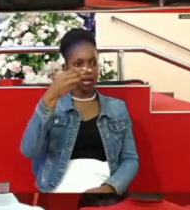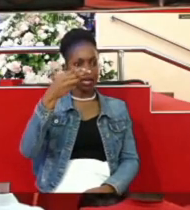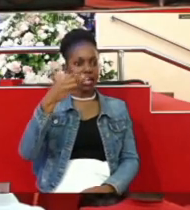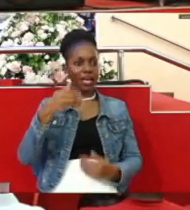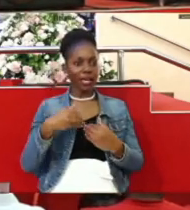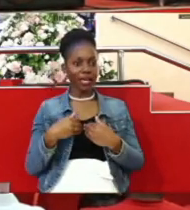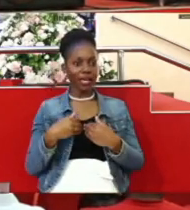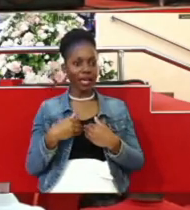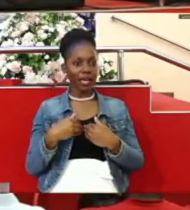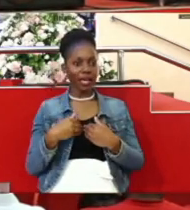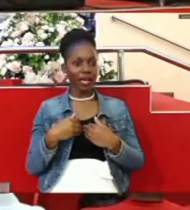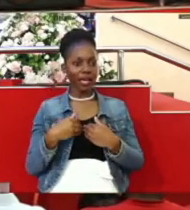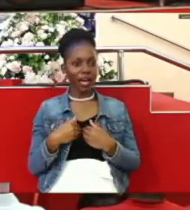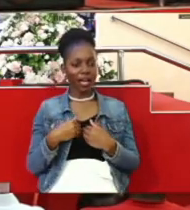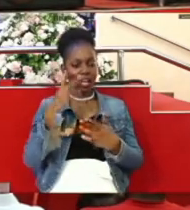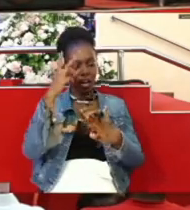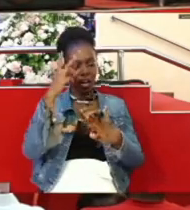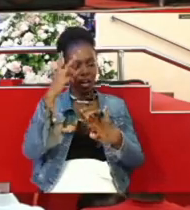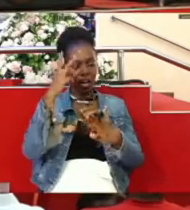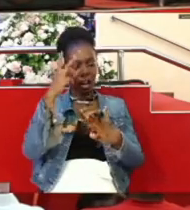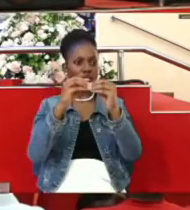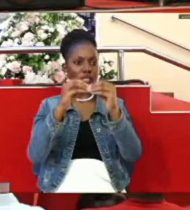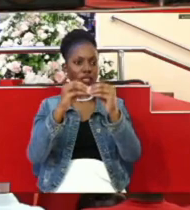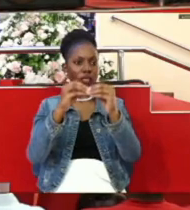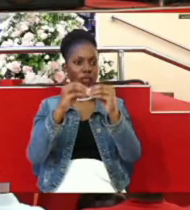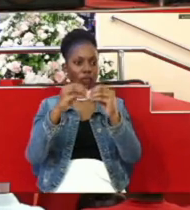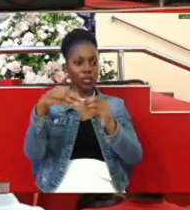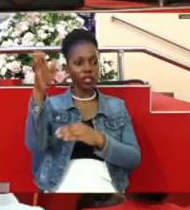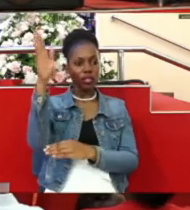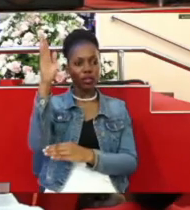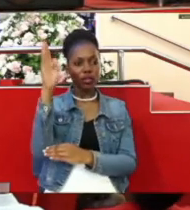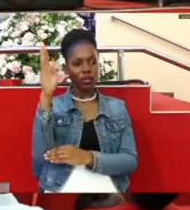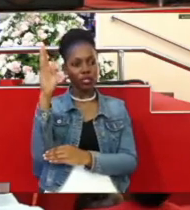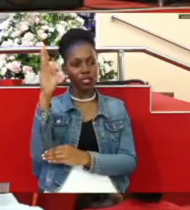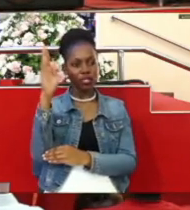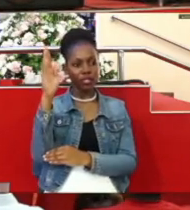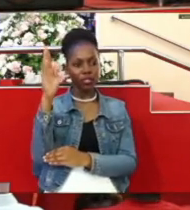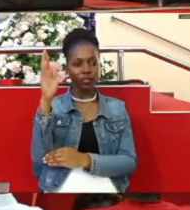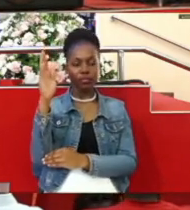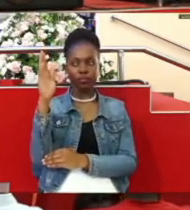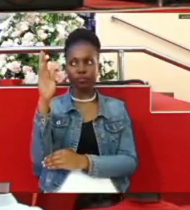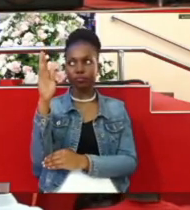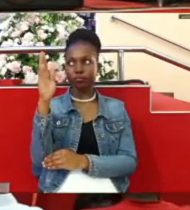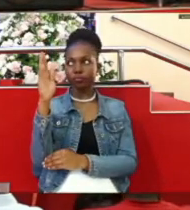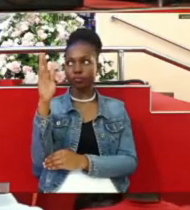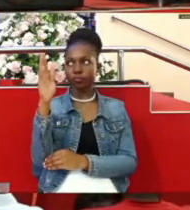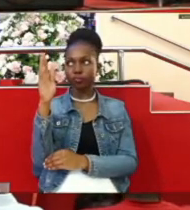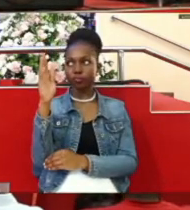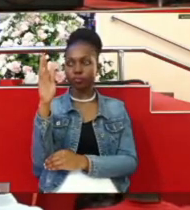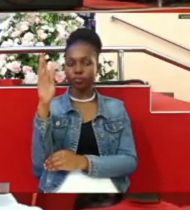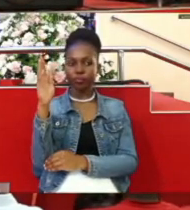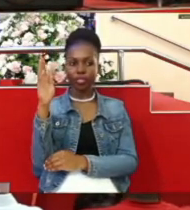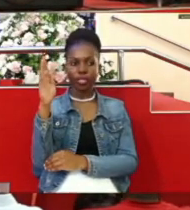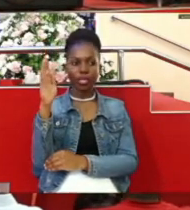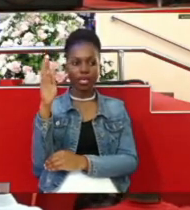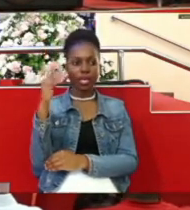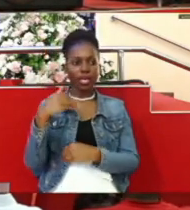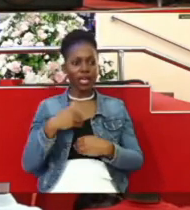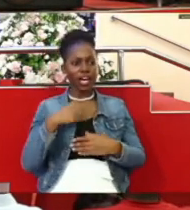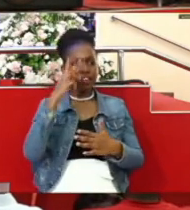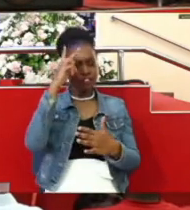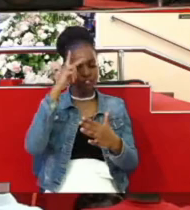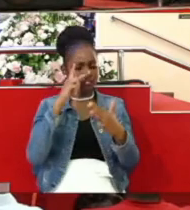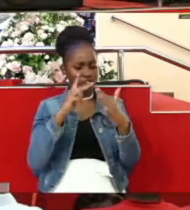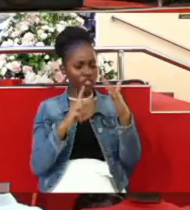mapatano ya kinabii na Mungu. In this place of Beersheba. Mahala hapa Beersheba. He had visions of the night. Akawa na